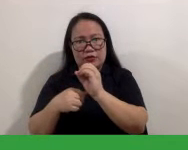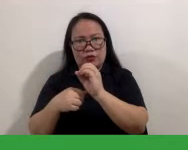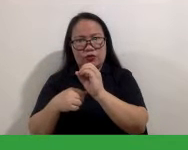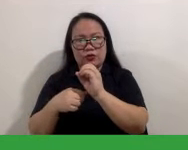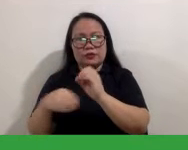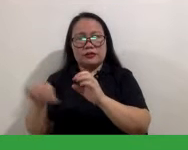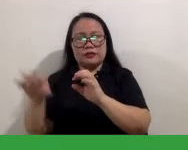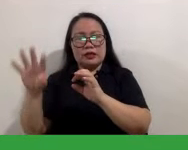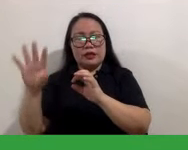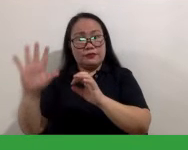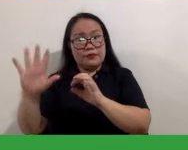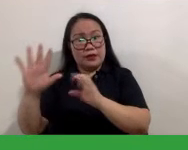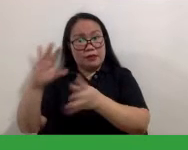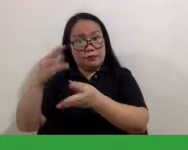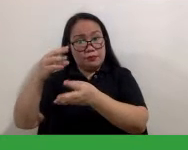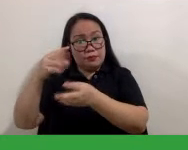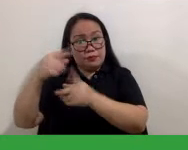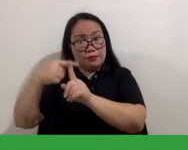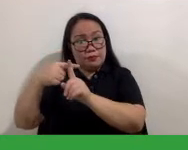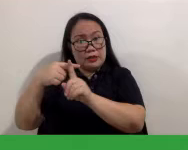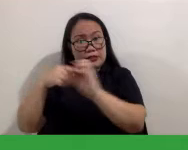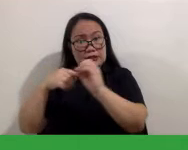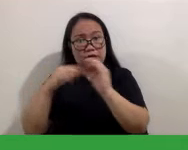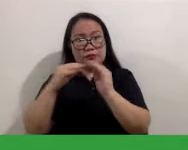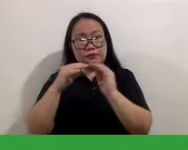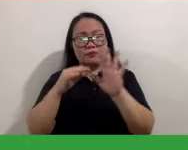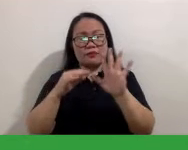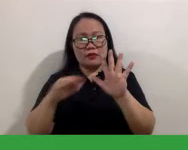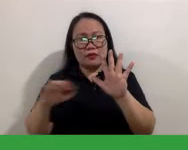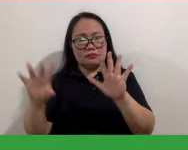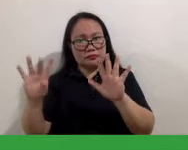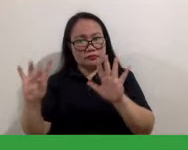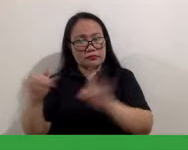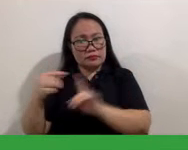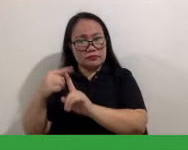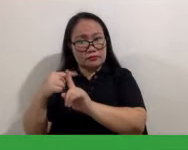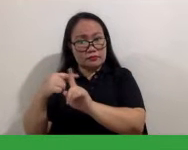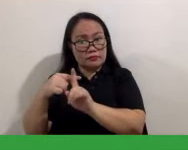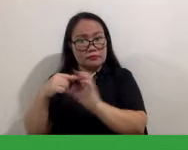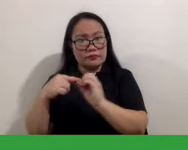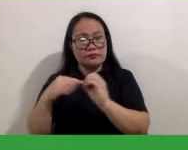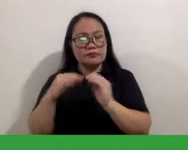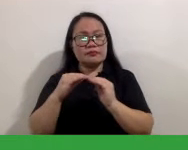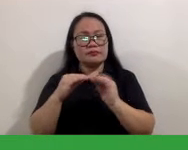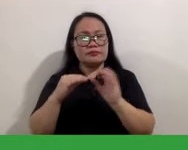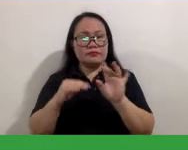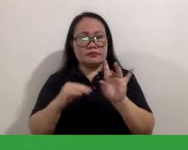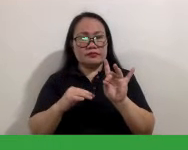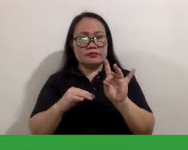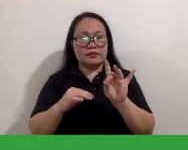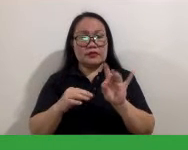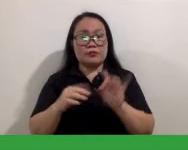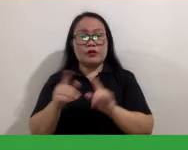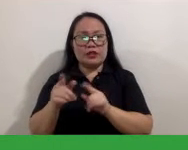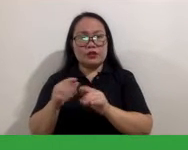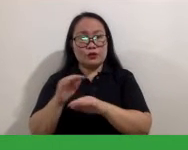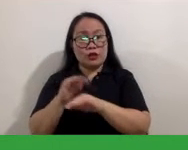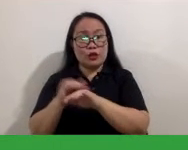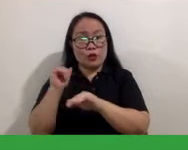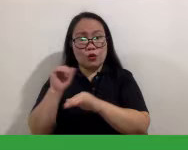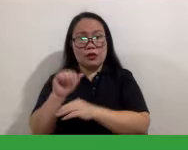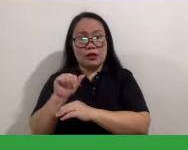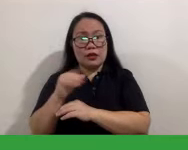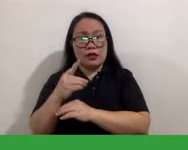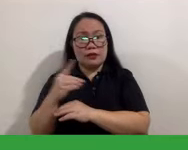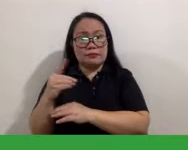also 5. Kung ang 8 in-add natin sa 0, the result is also 8. Okay? So, ito yung tinatawag nating additive